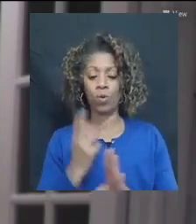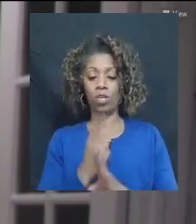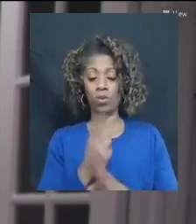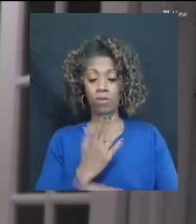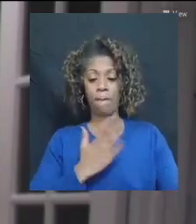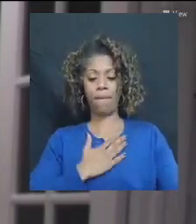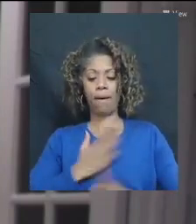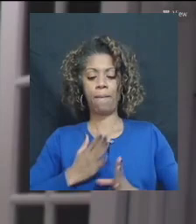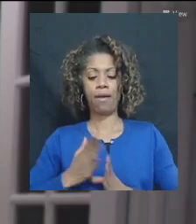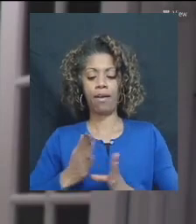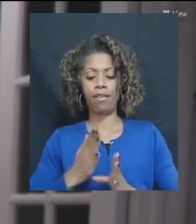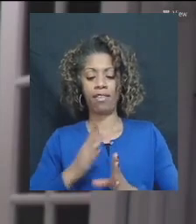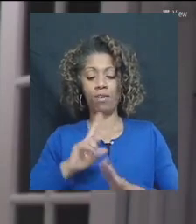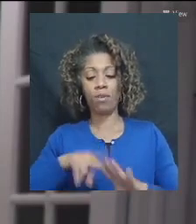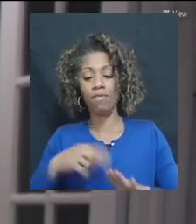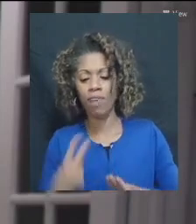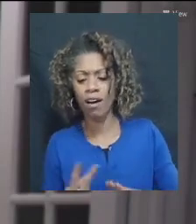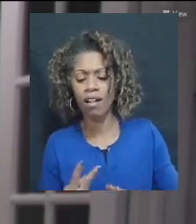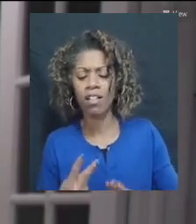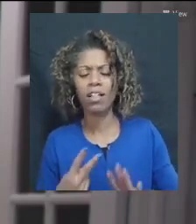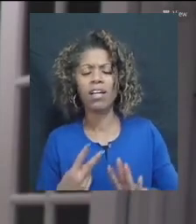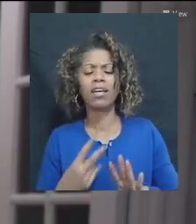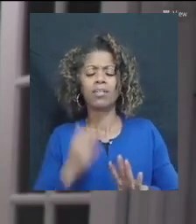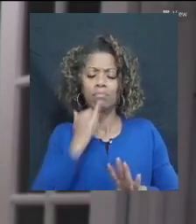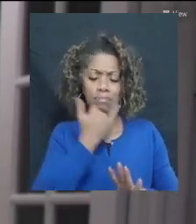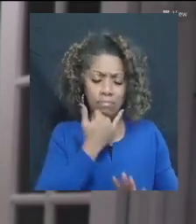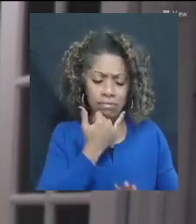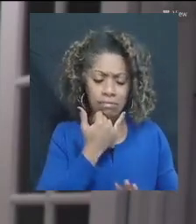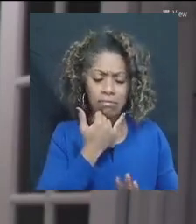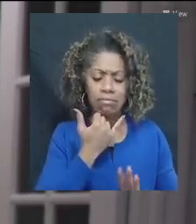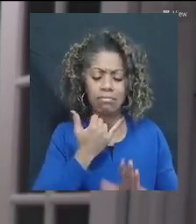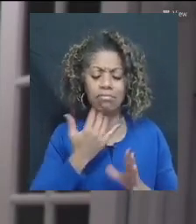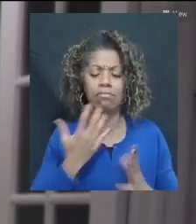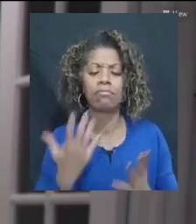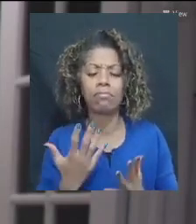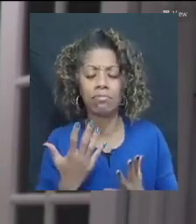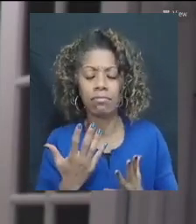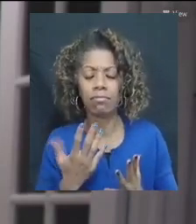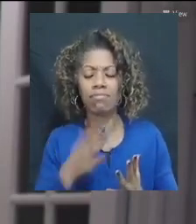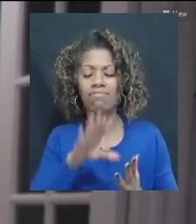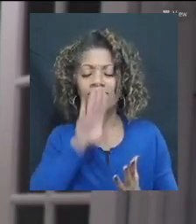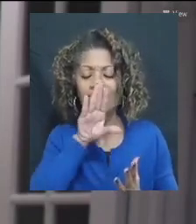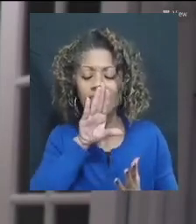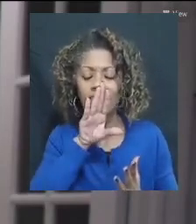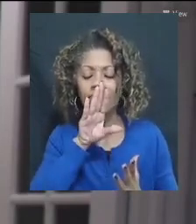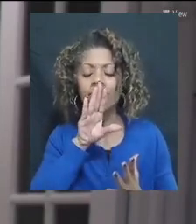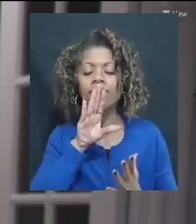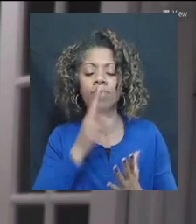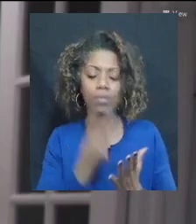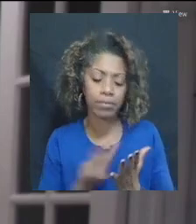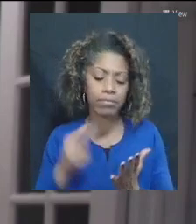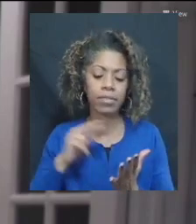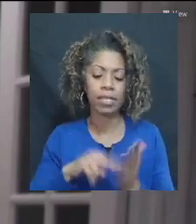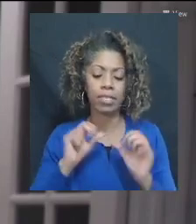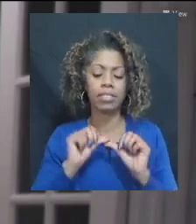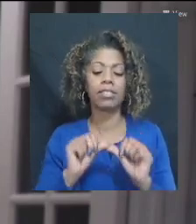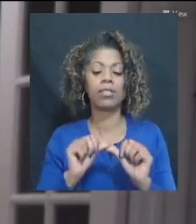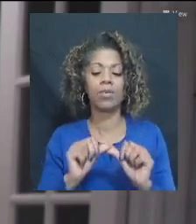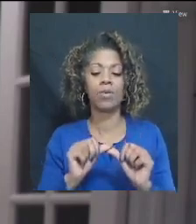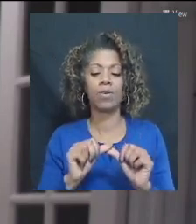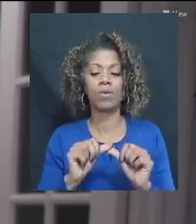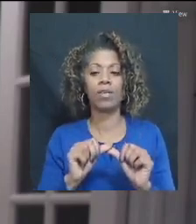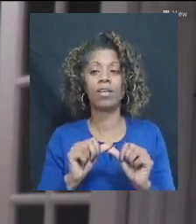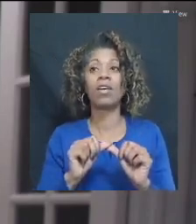get up, and keep moving. West, sunsets brings darkness, brings black. We